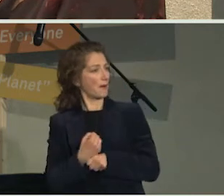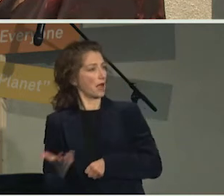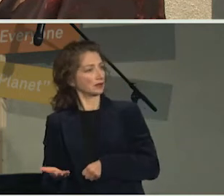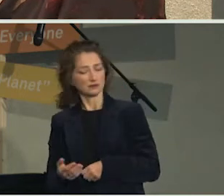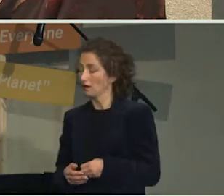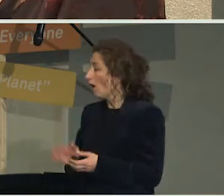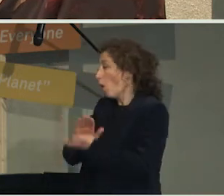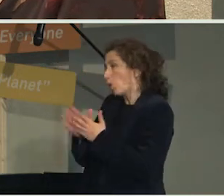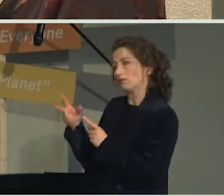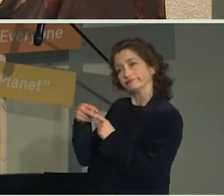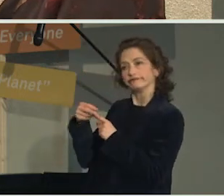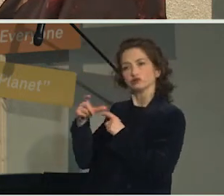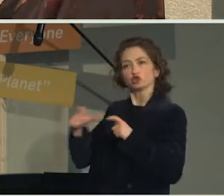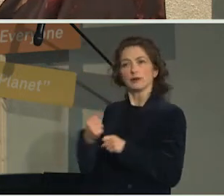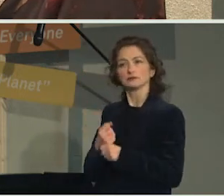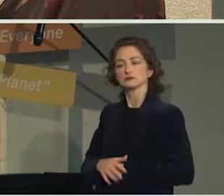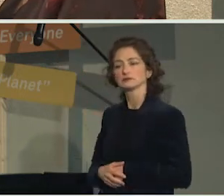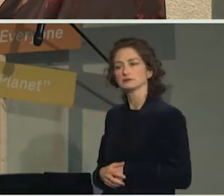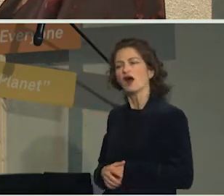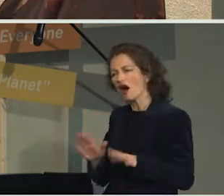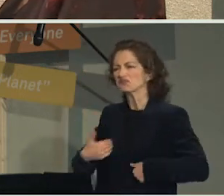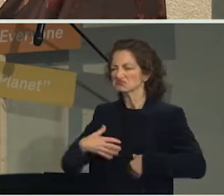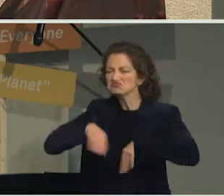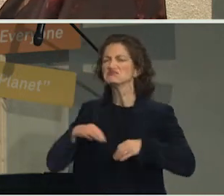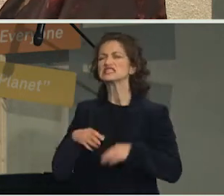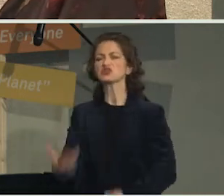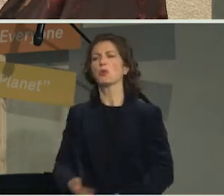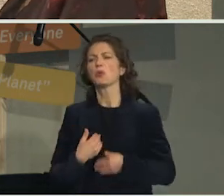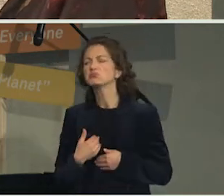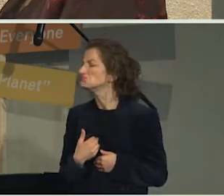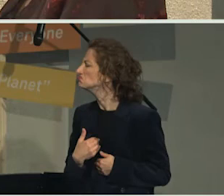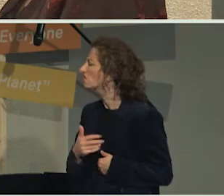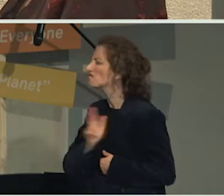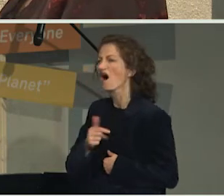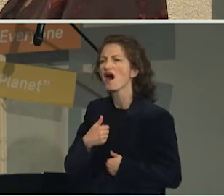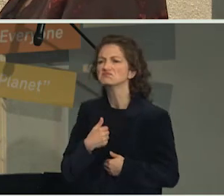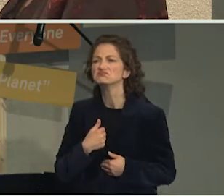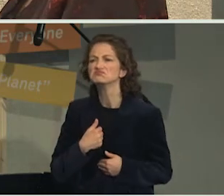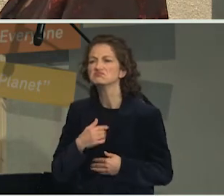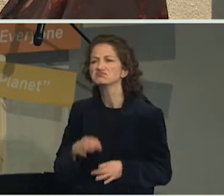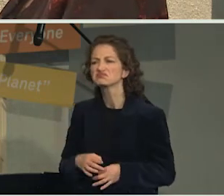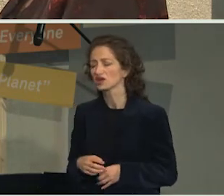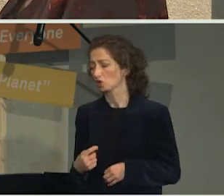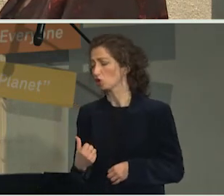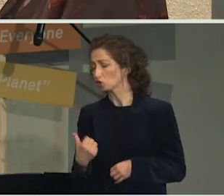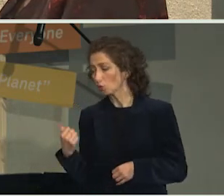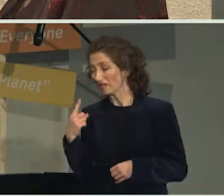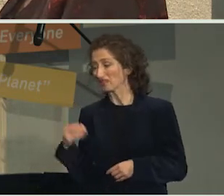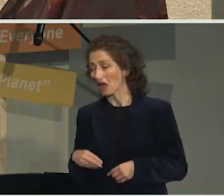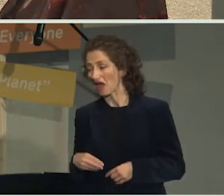I think I would take this risk. I think I would really take this bet if you are my choker.